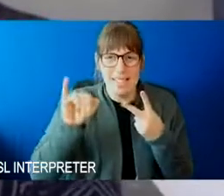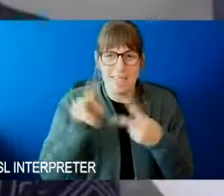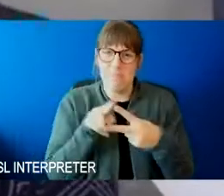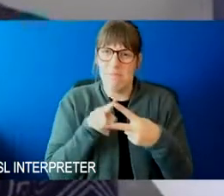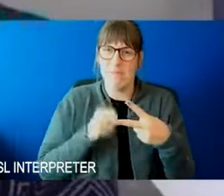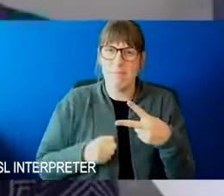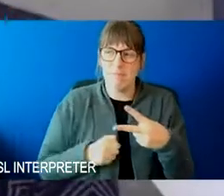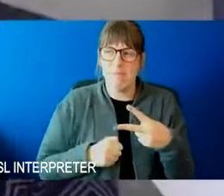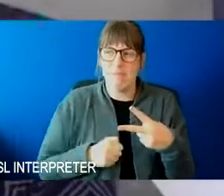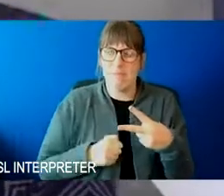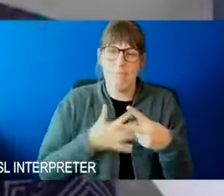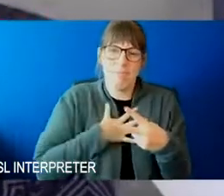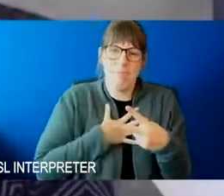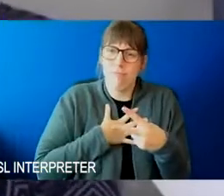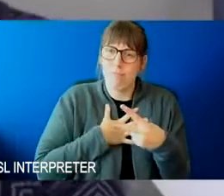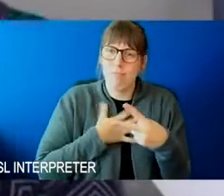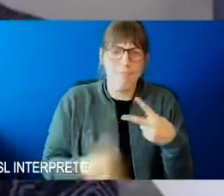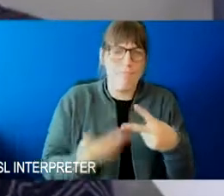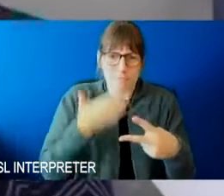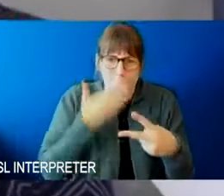Mansky and Vicky Kamak.